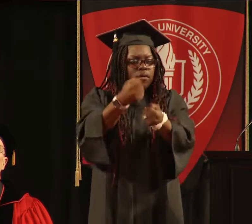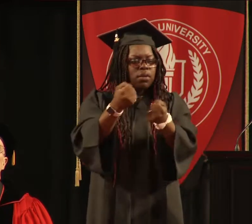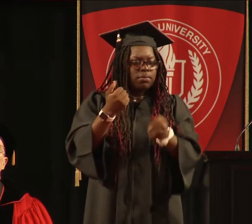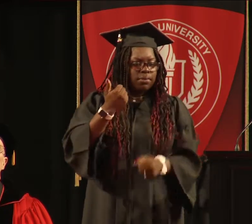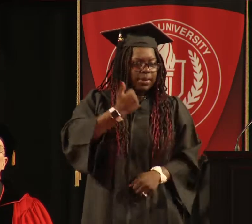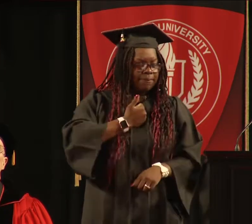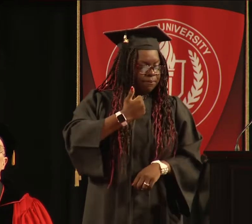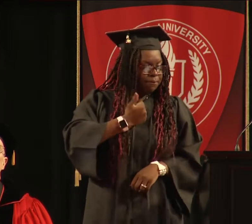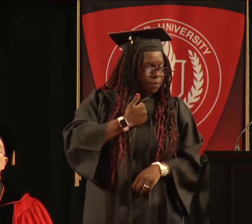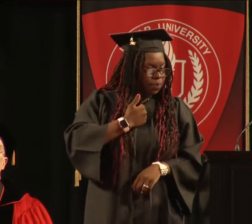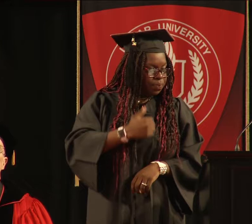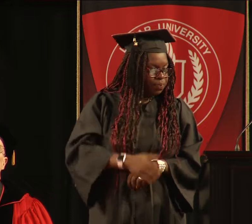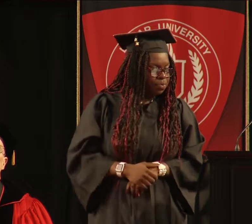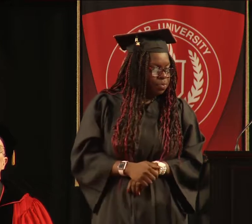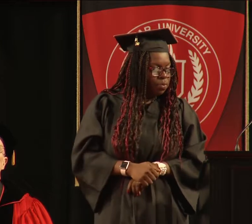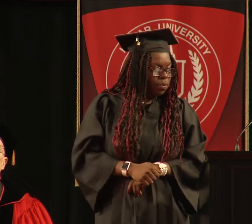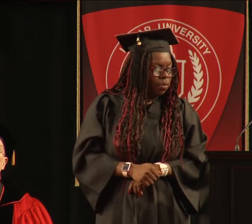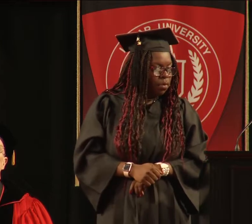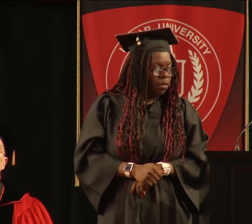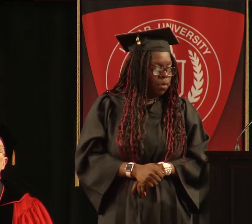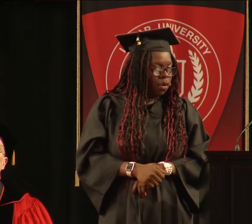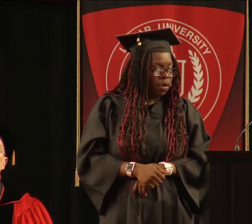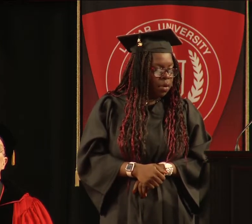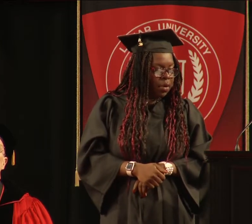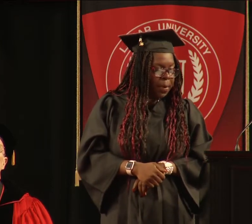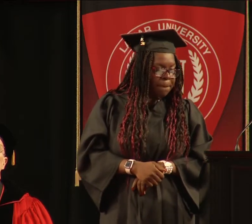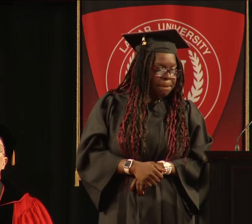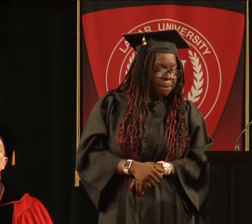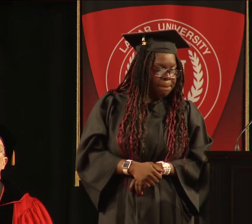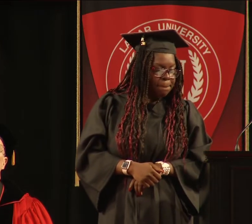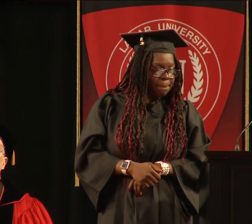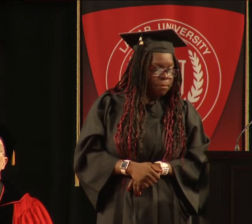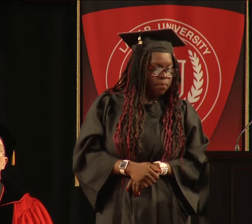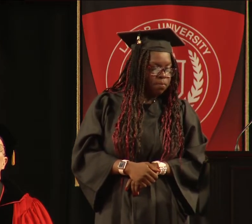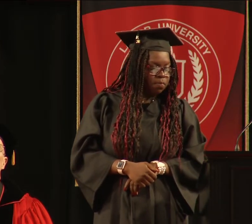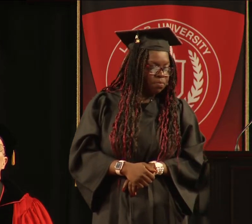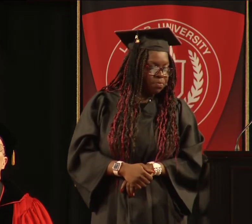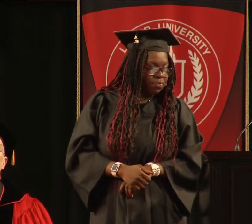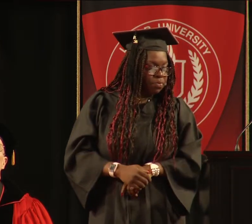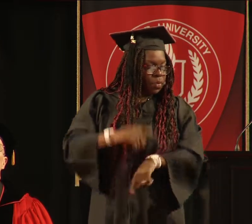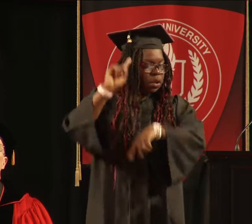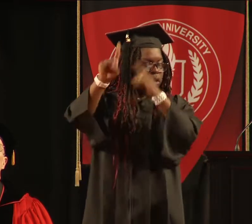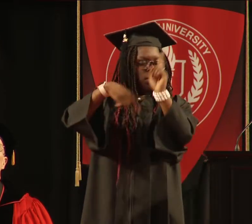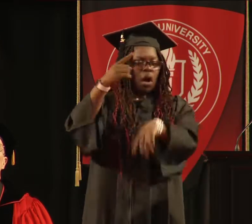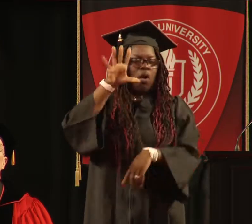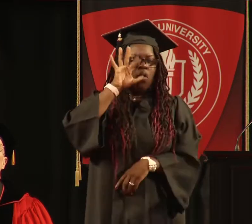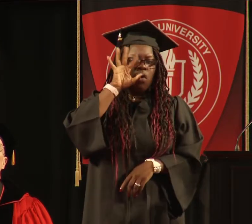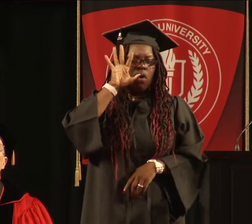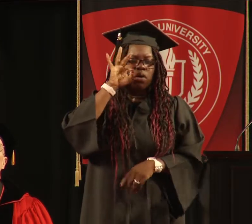And those groups helped me with leadership skills and to have more confidence in myself.